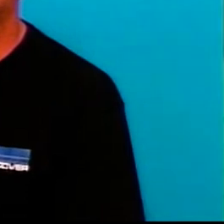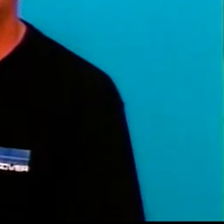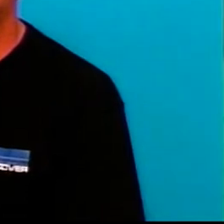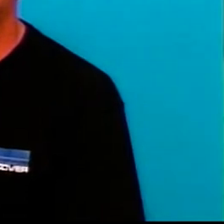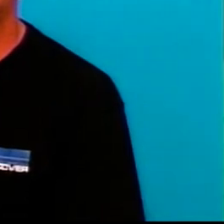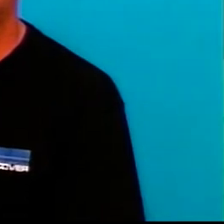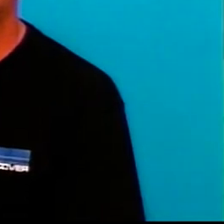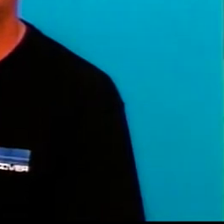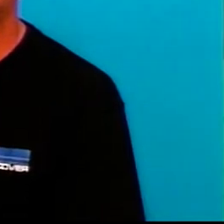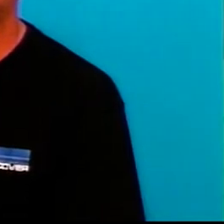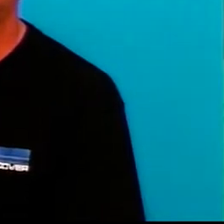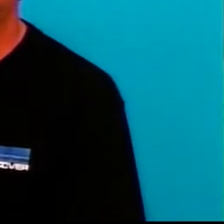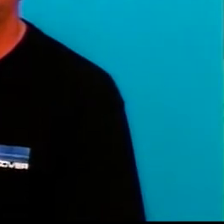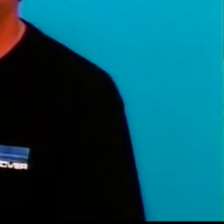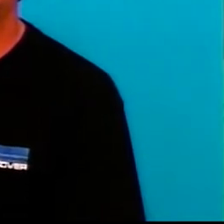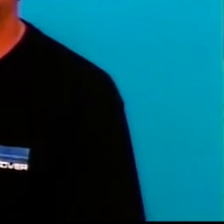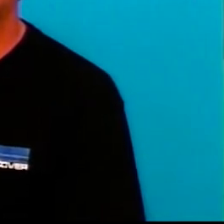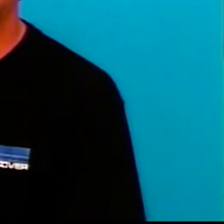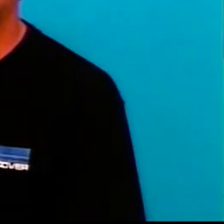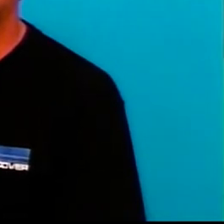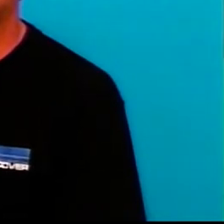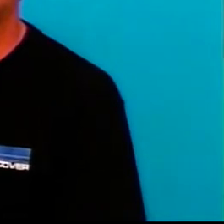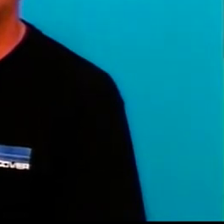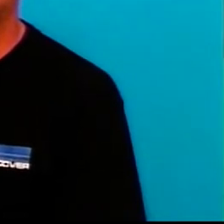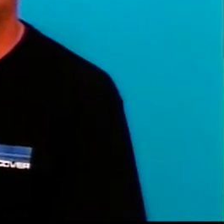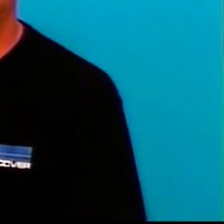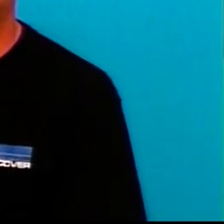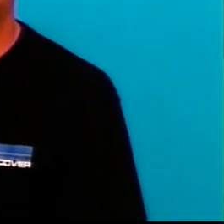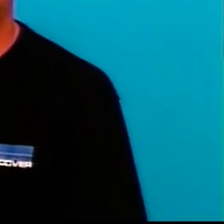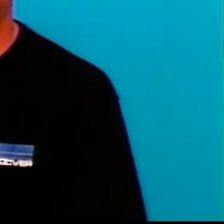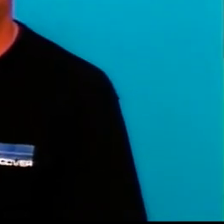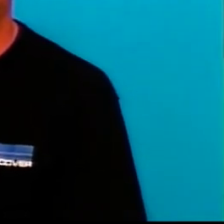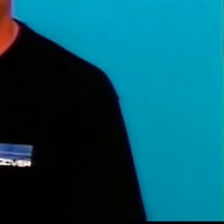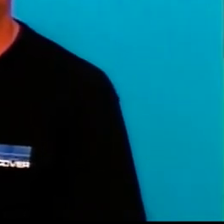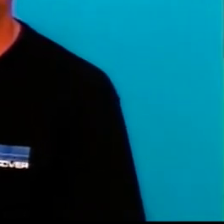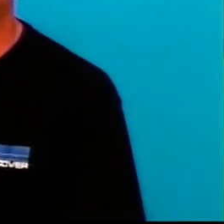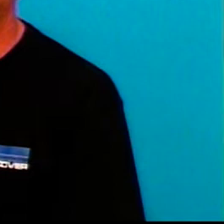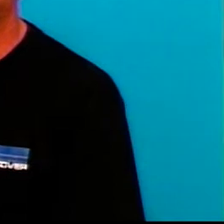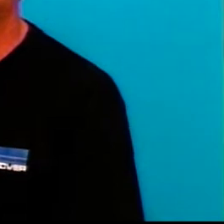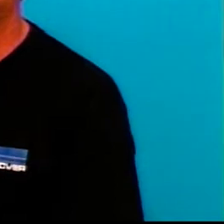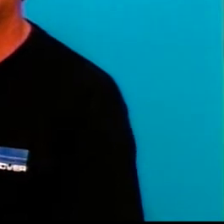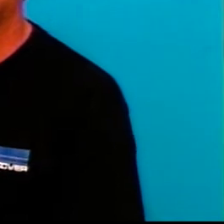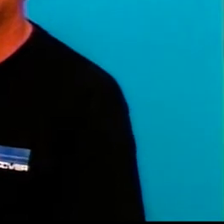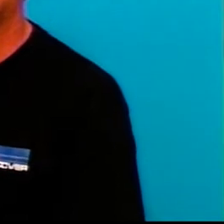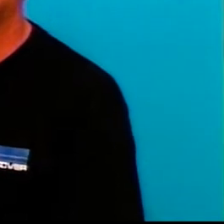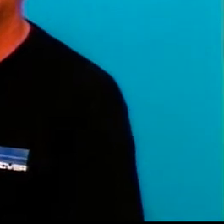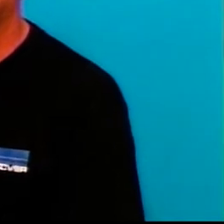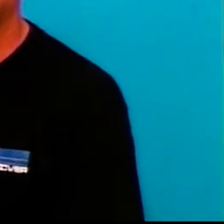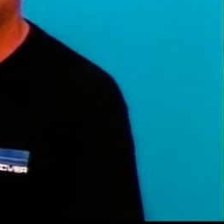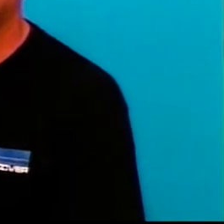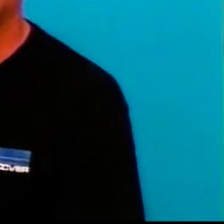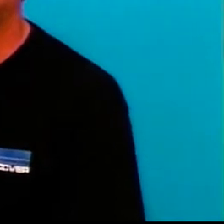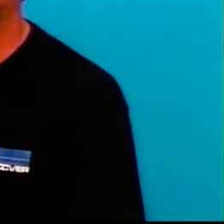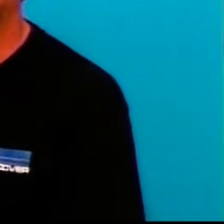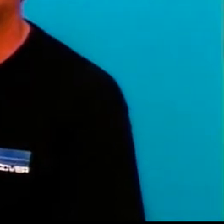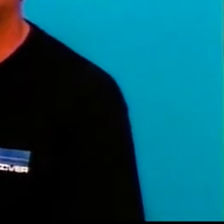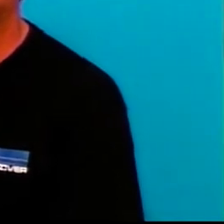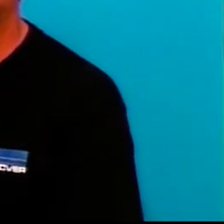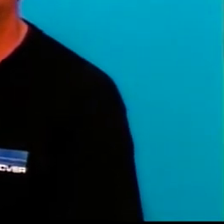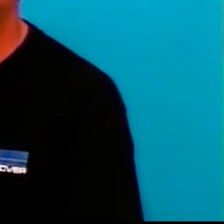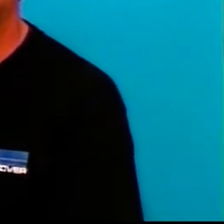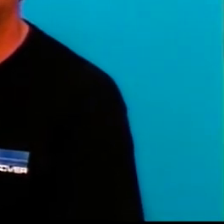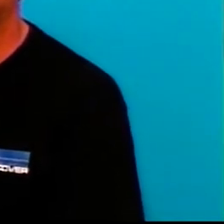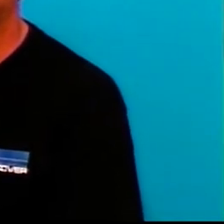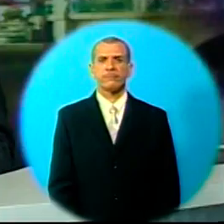99% of their business is export. And I always knew that they were doing quite well with the export, and their name is all over the